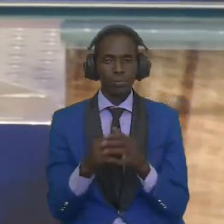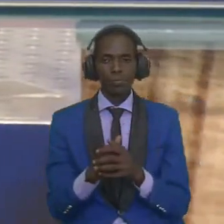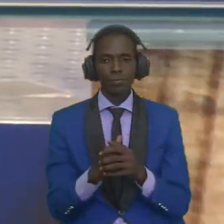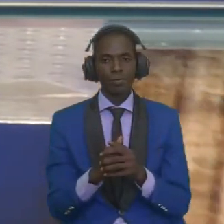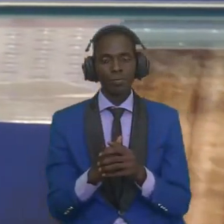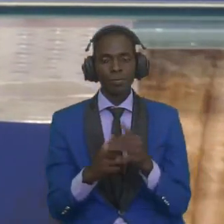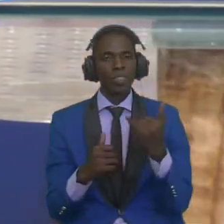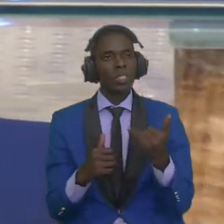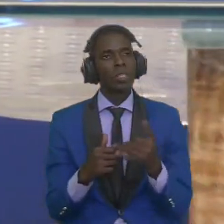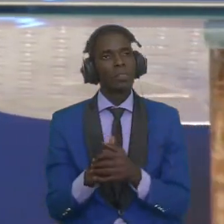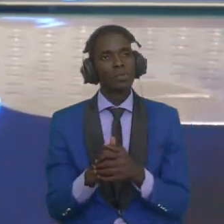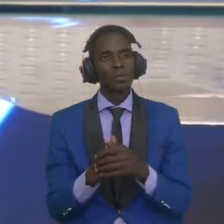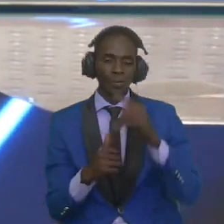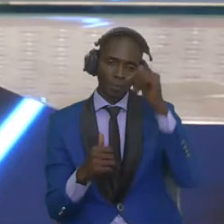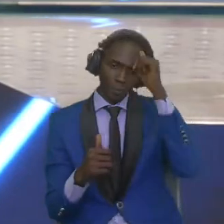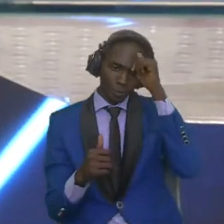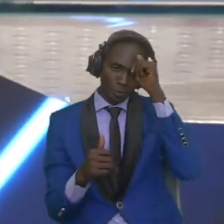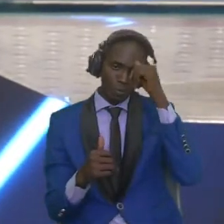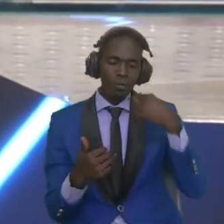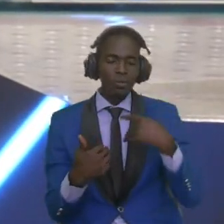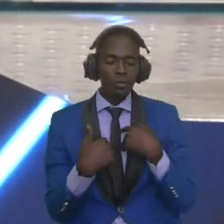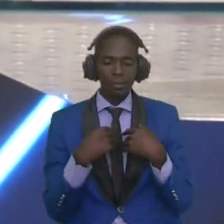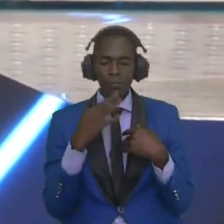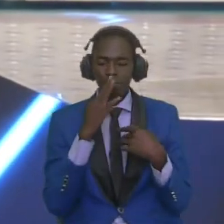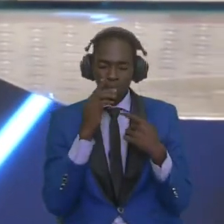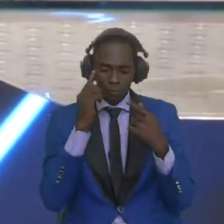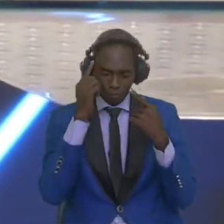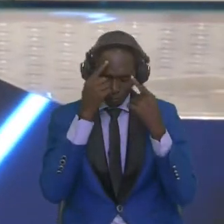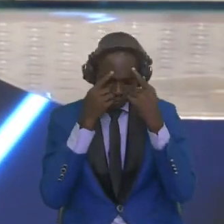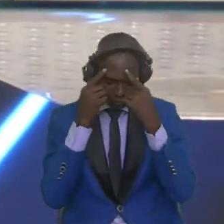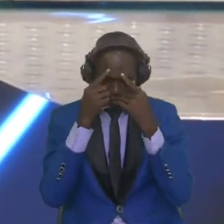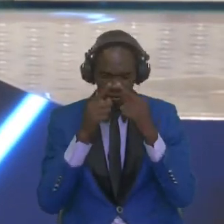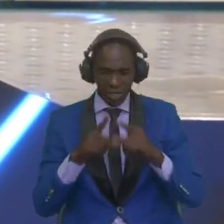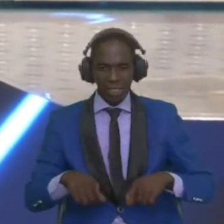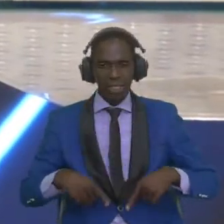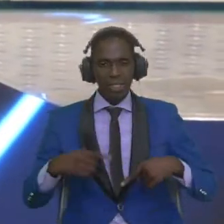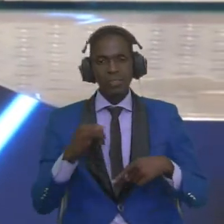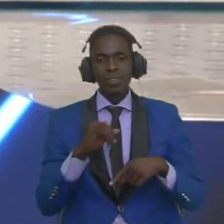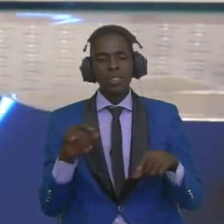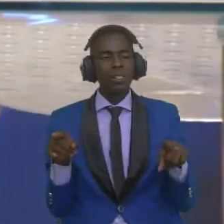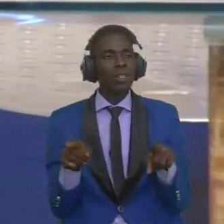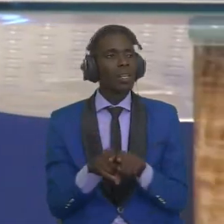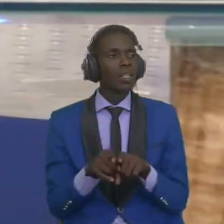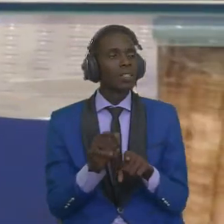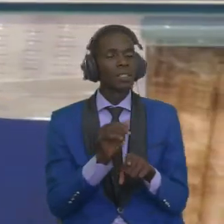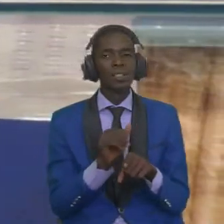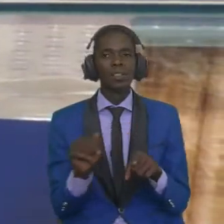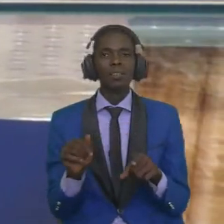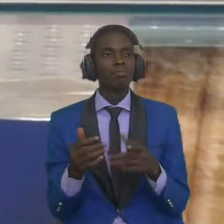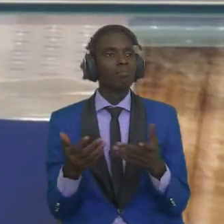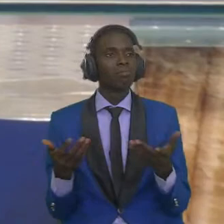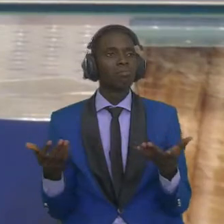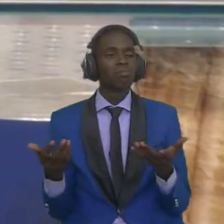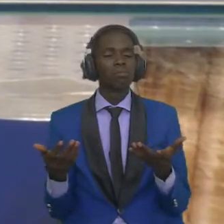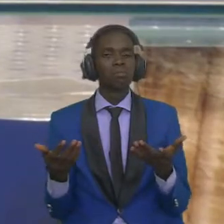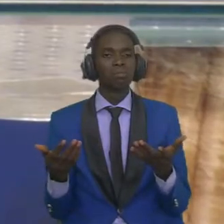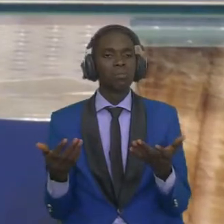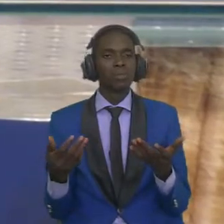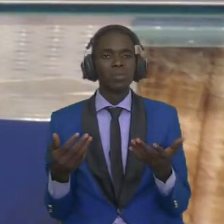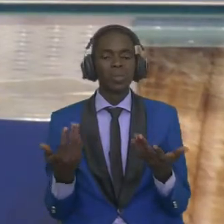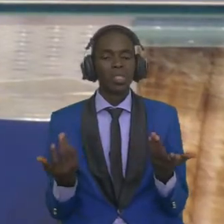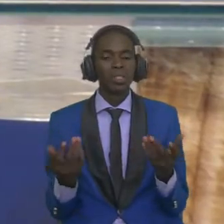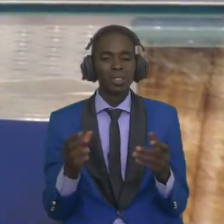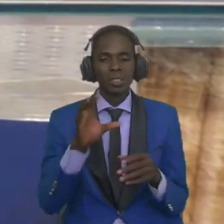you've been thinking and living like a civilian. As if, you know, Christian